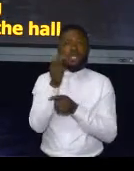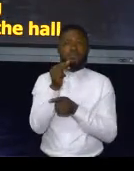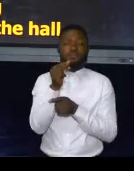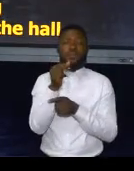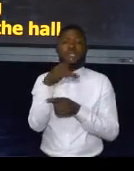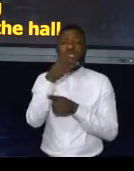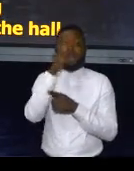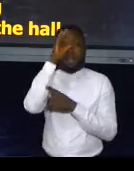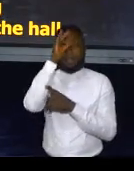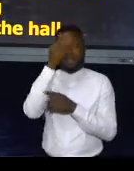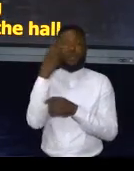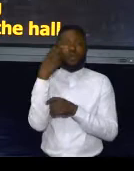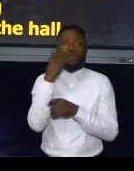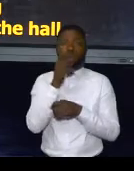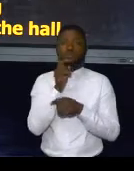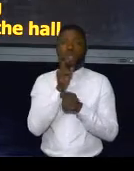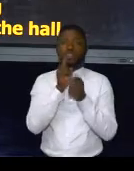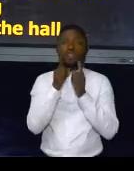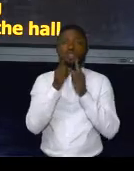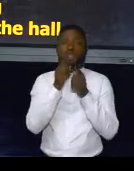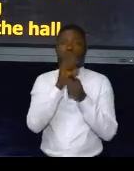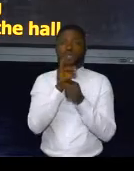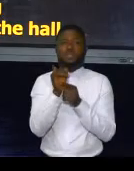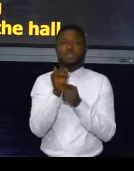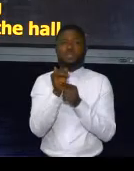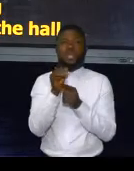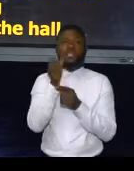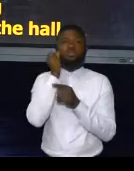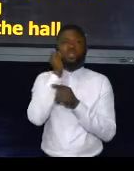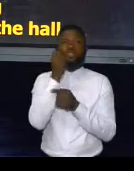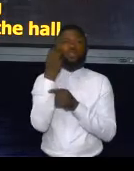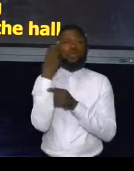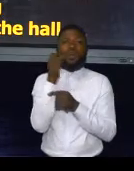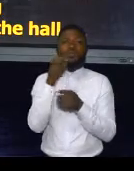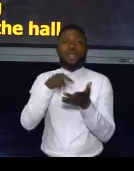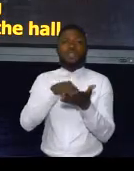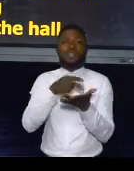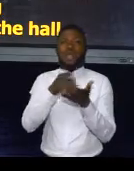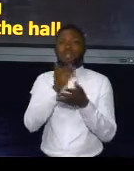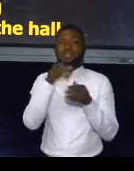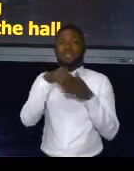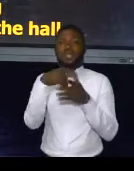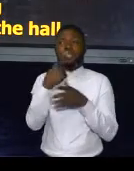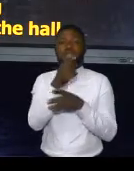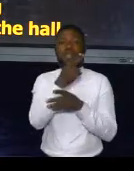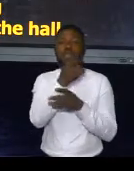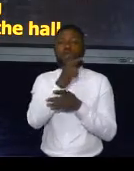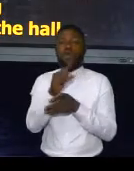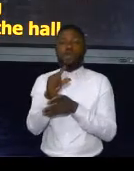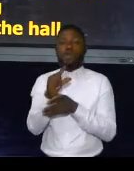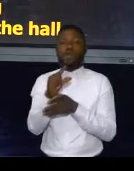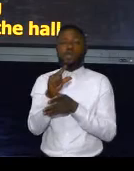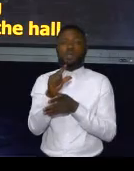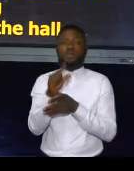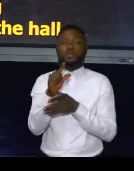him. The man was talking. She was dancing in the hall.